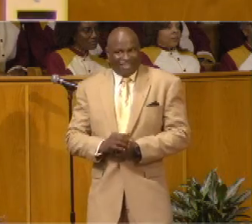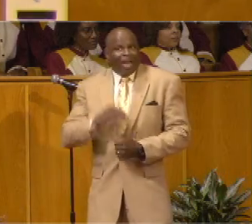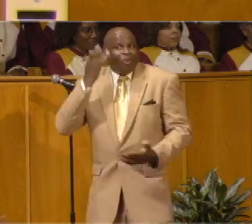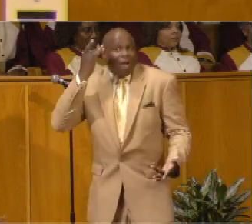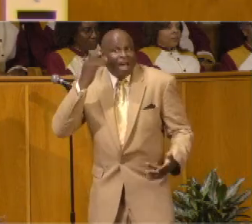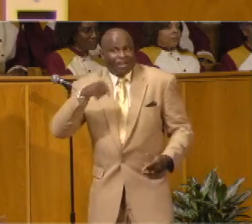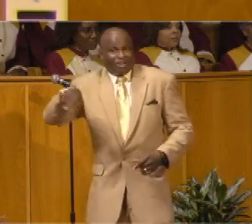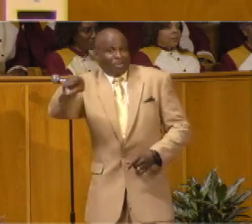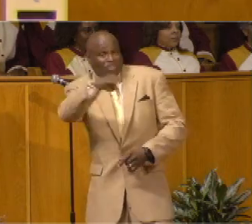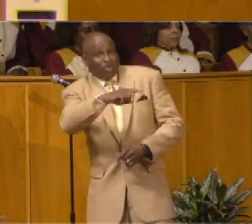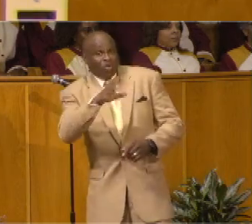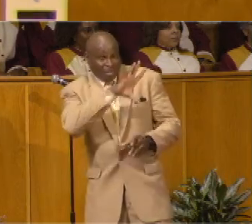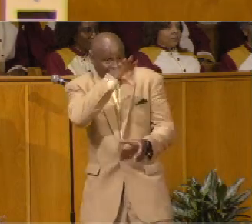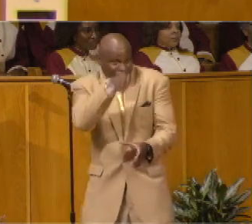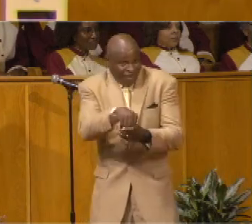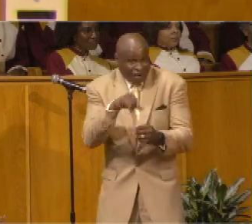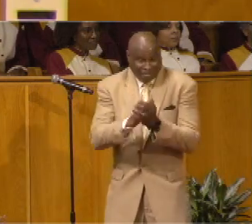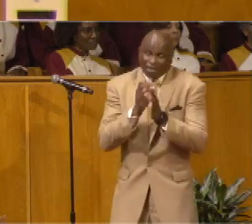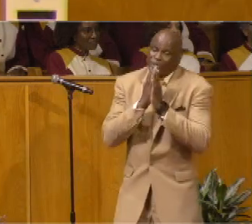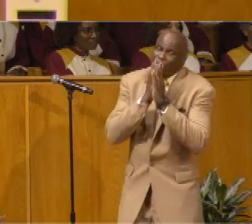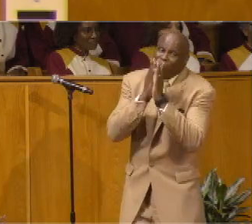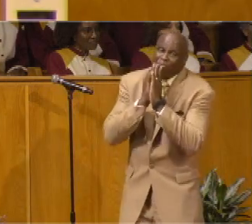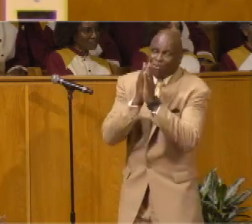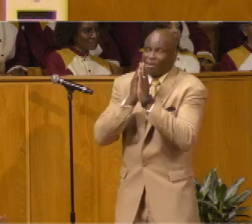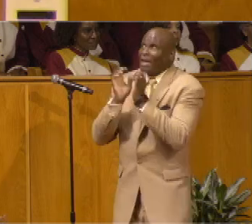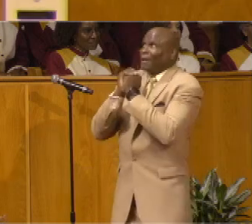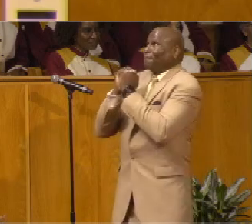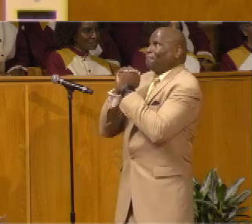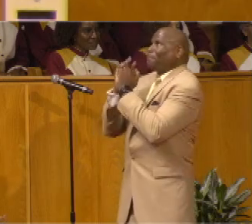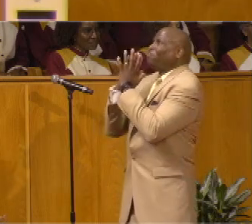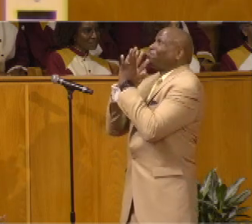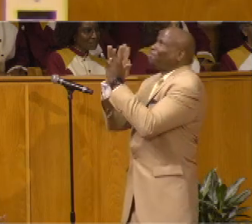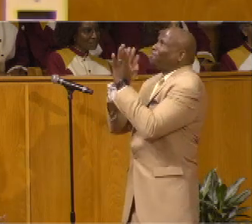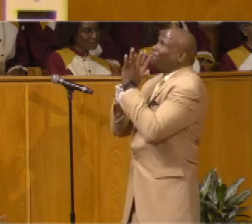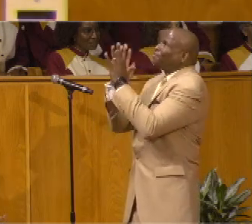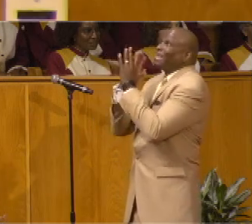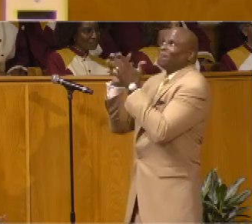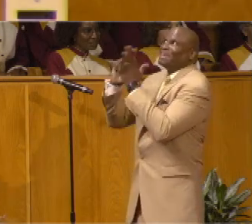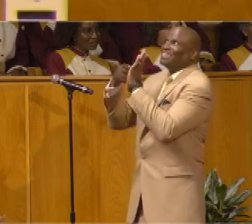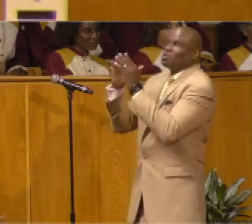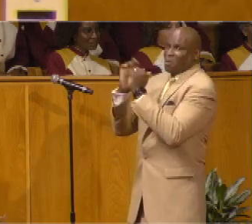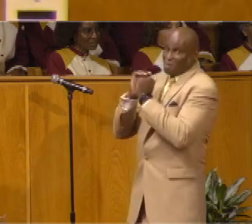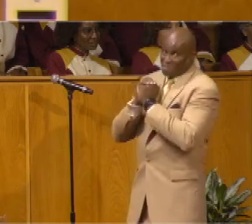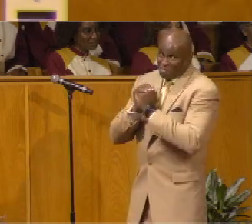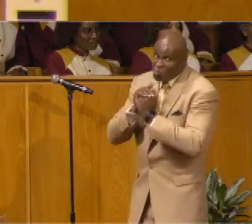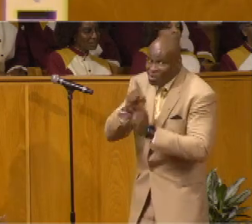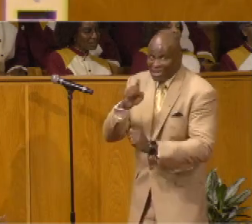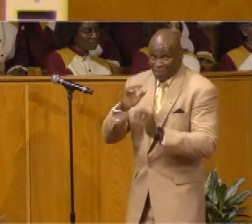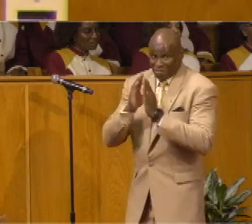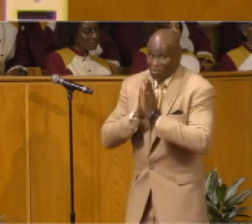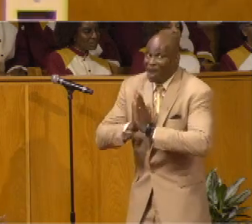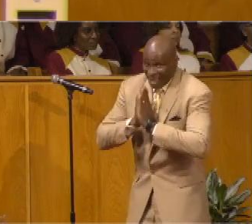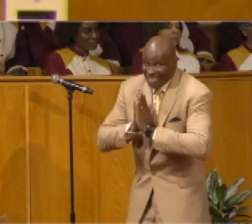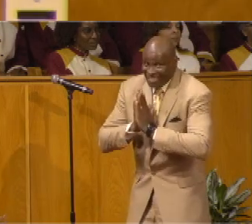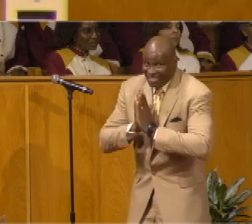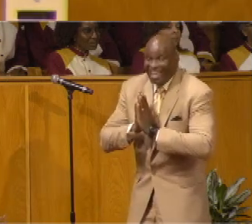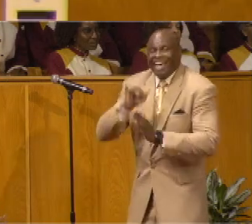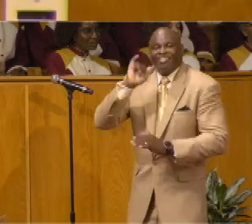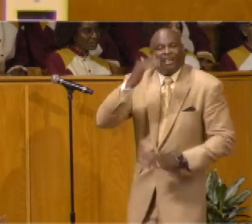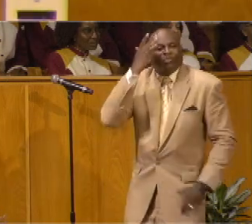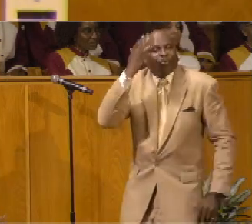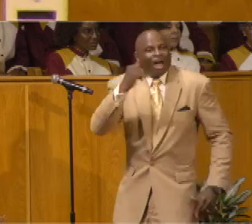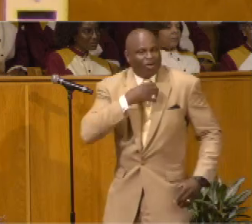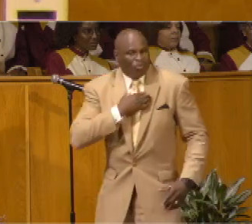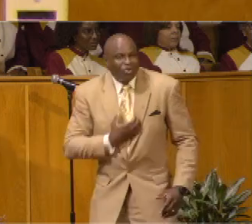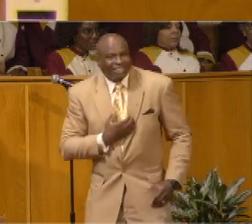Because for you to engage in glossolalia in your private prayer means you're praying. And that's why I